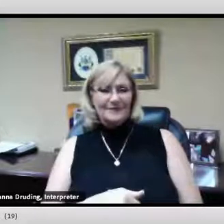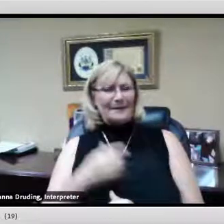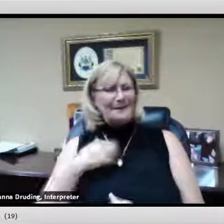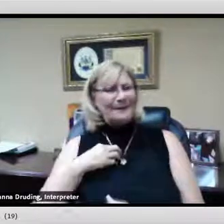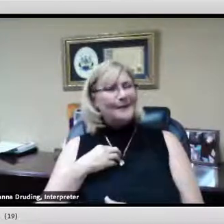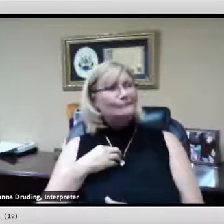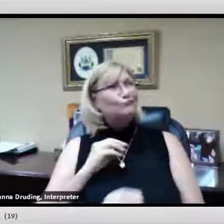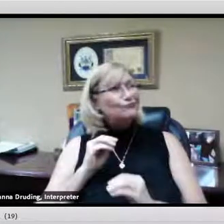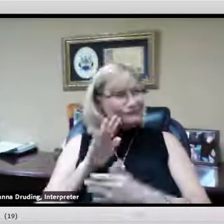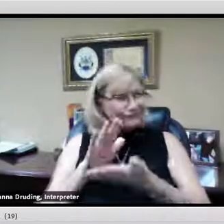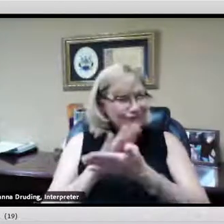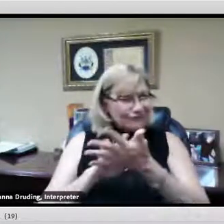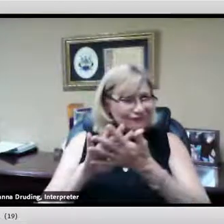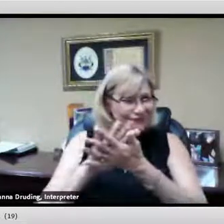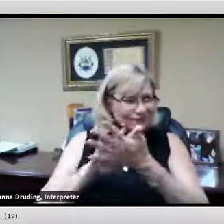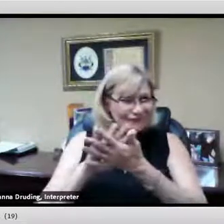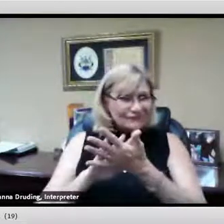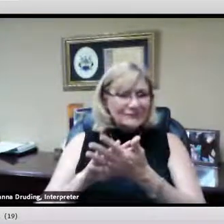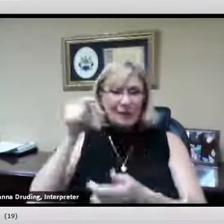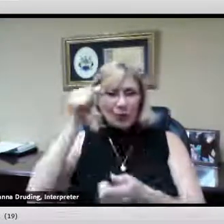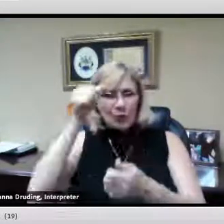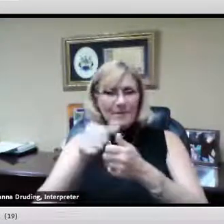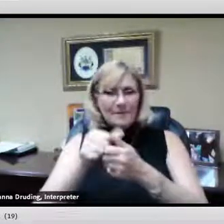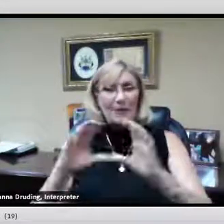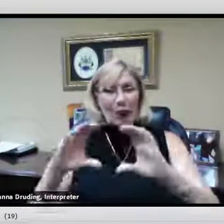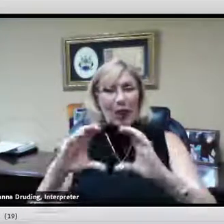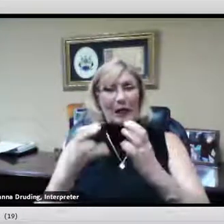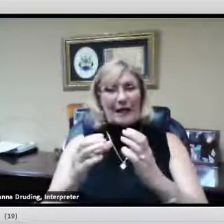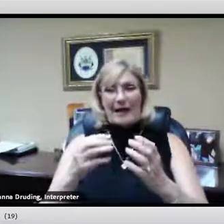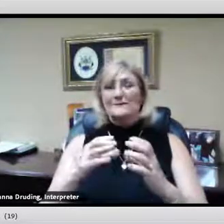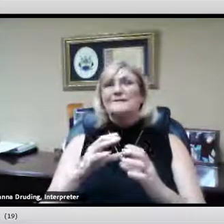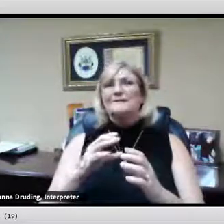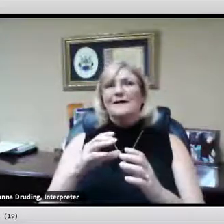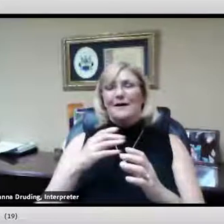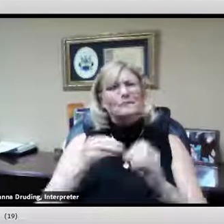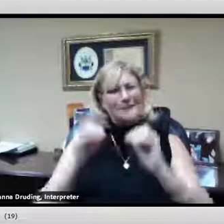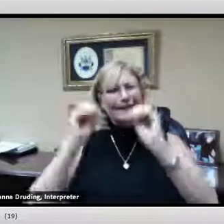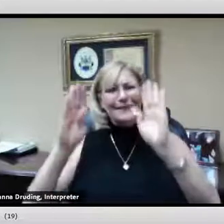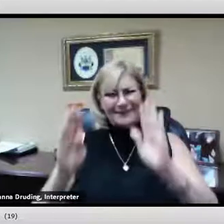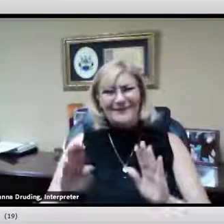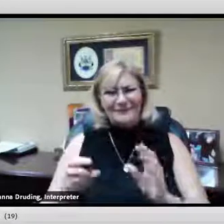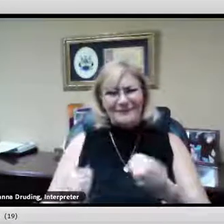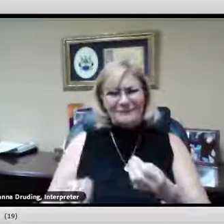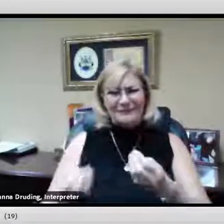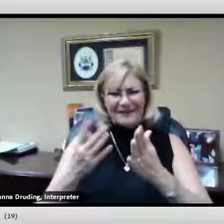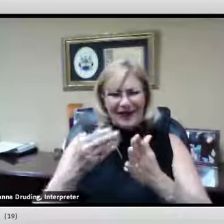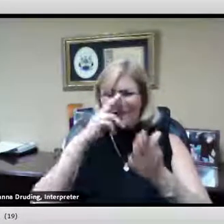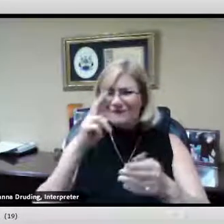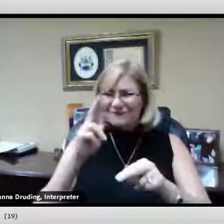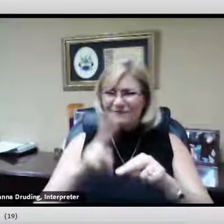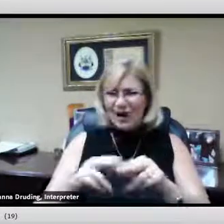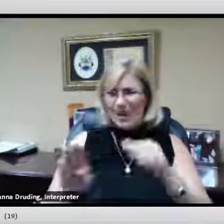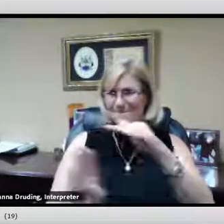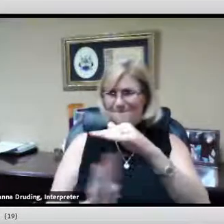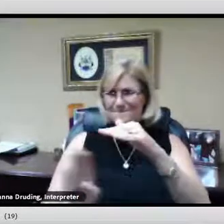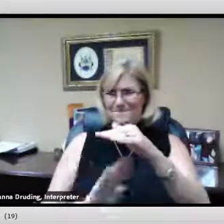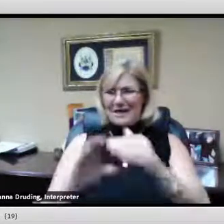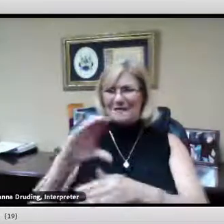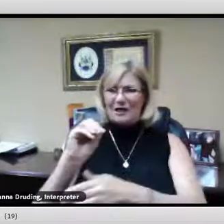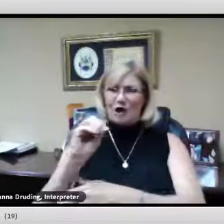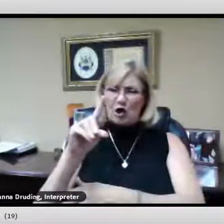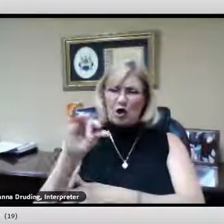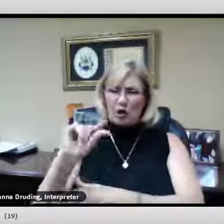vaguely remember a class, actually I remember it pretty well, it was a lot of fun, a class in basic language coding in high